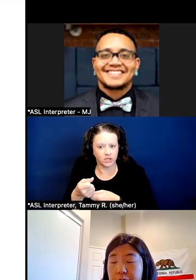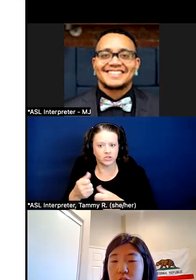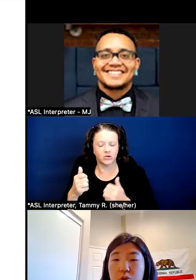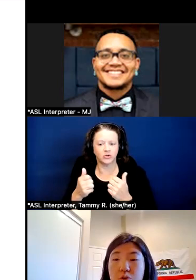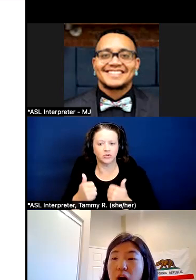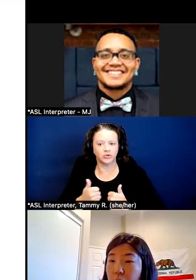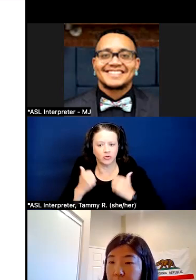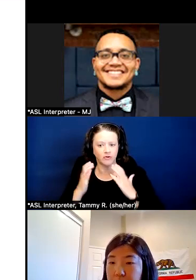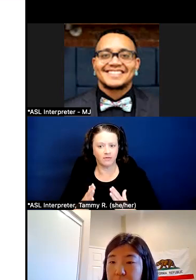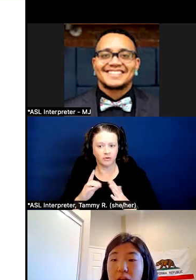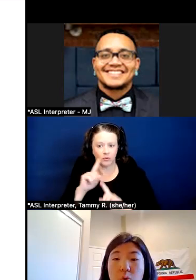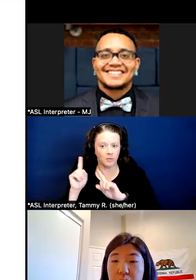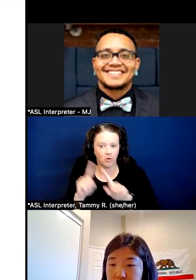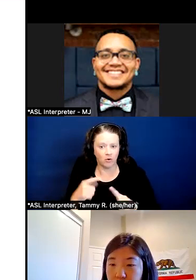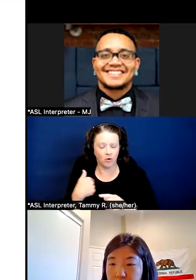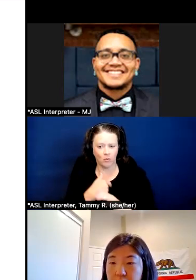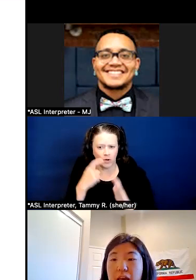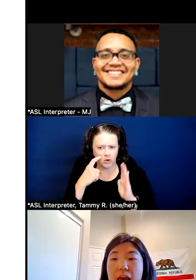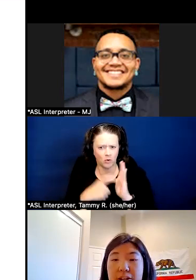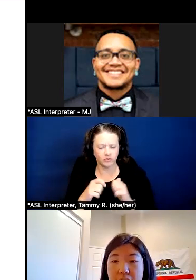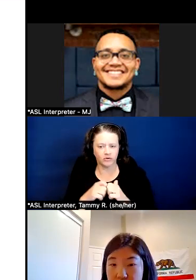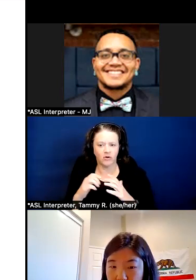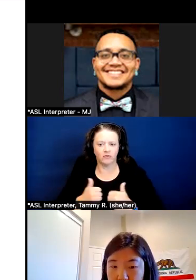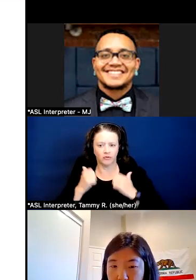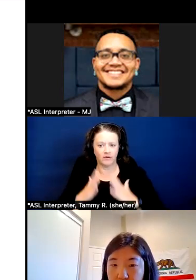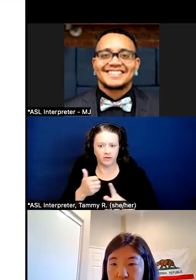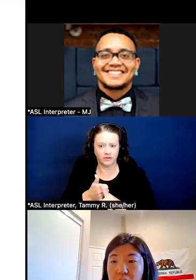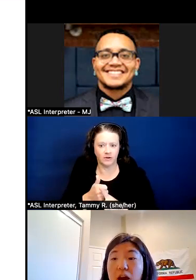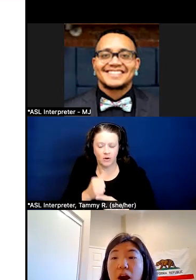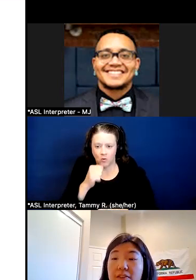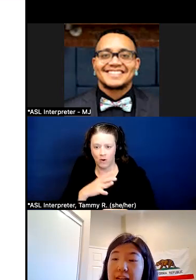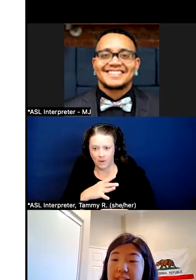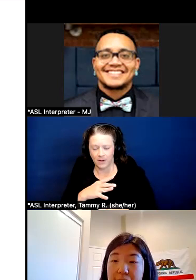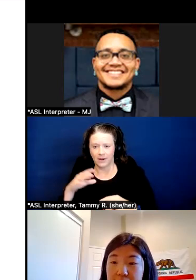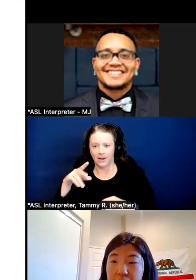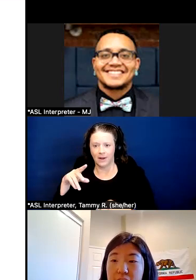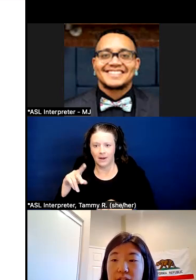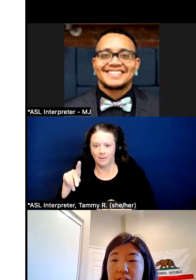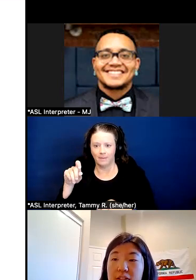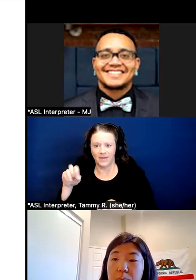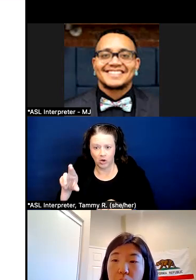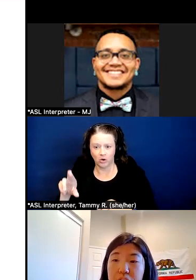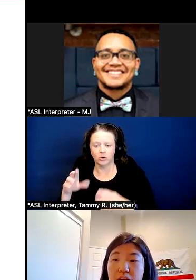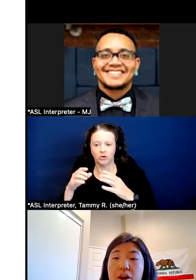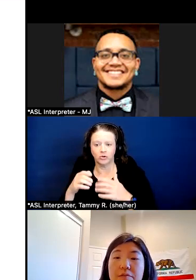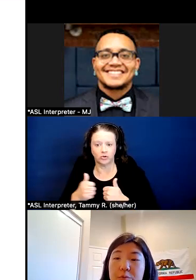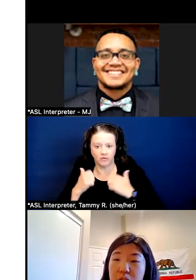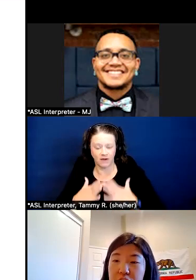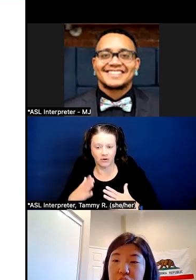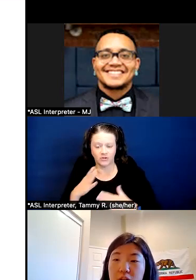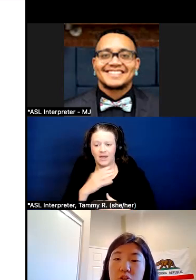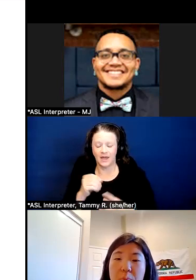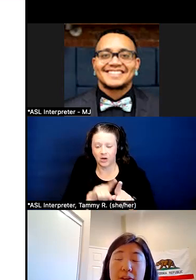that survivors who are women, peer survivors, and Indigenous survivors are less likely to seek support